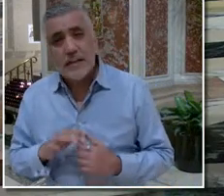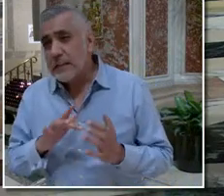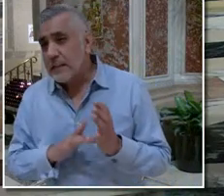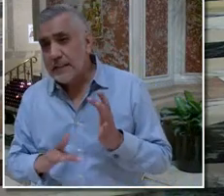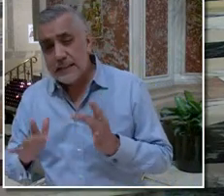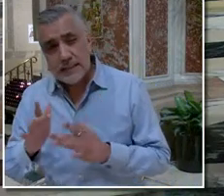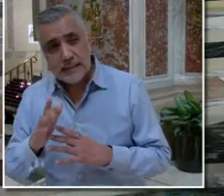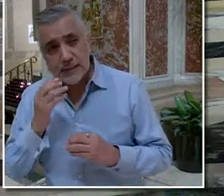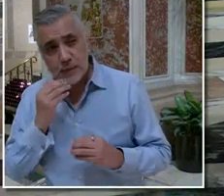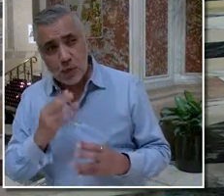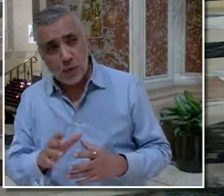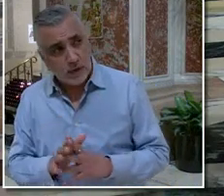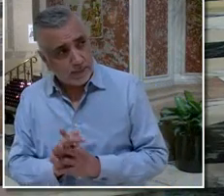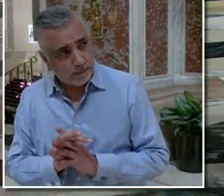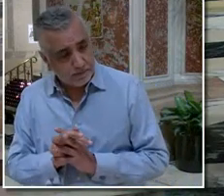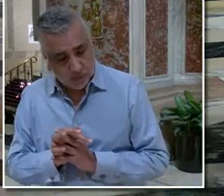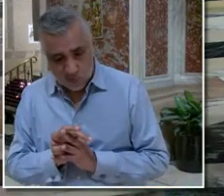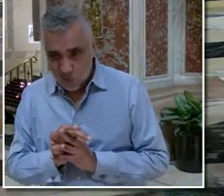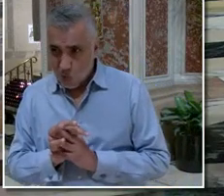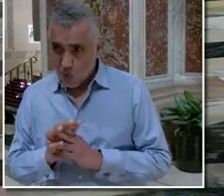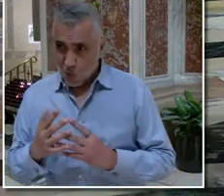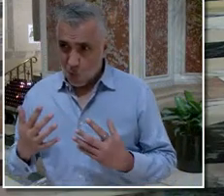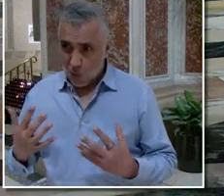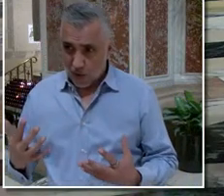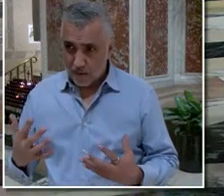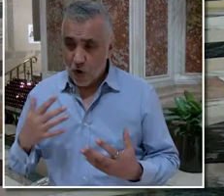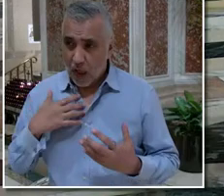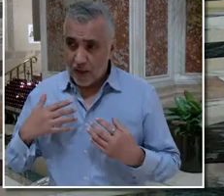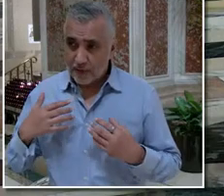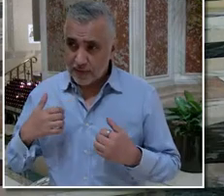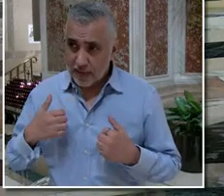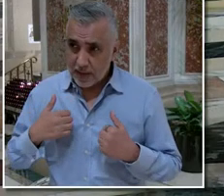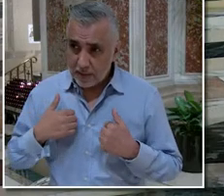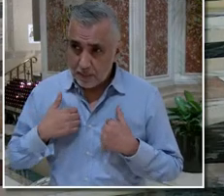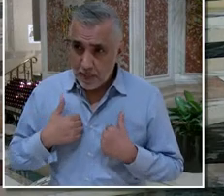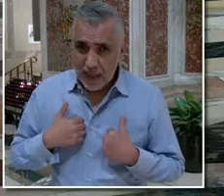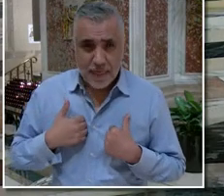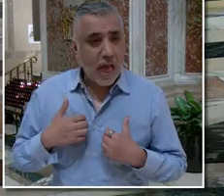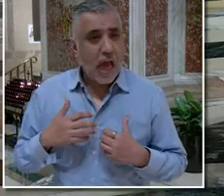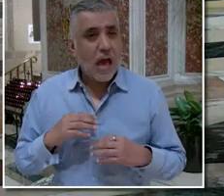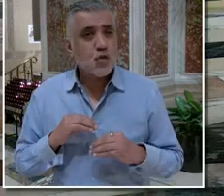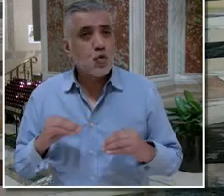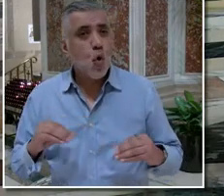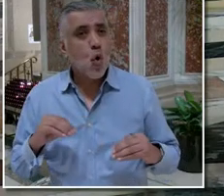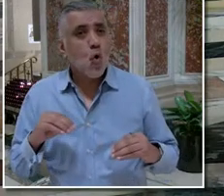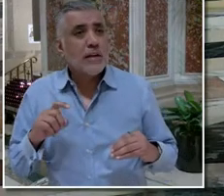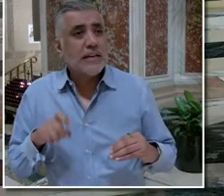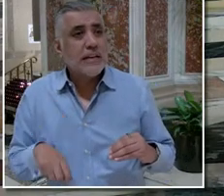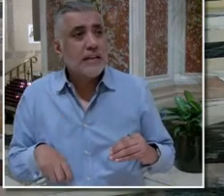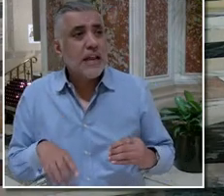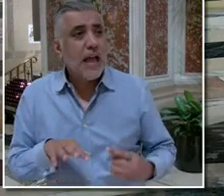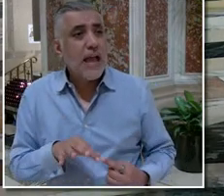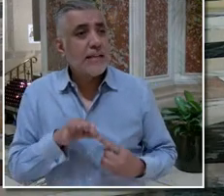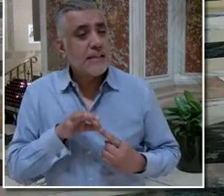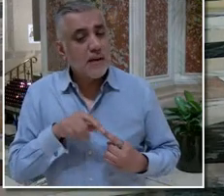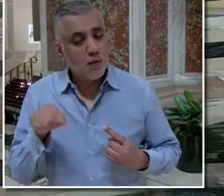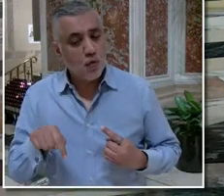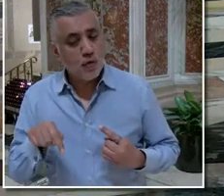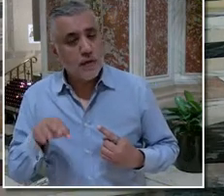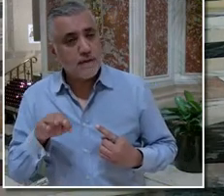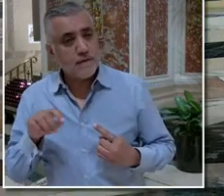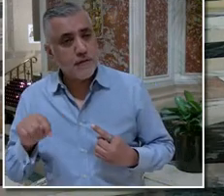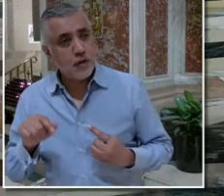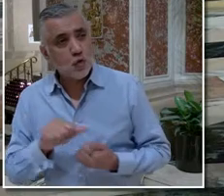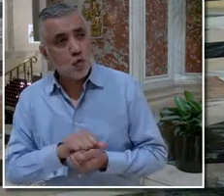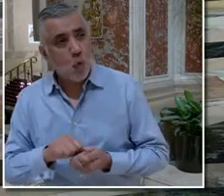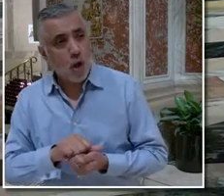Jesus said to him, whoever has bathed has no need except to have his feet washed, for